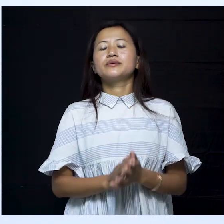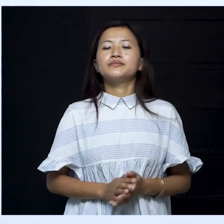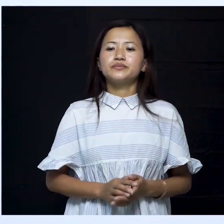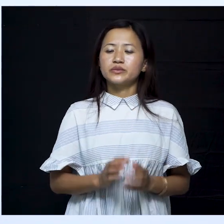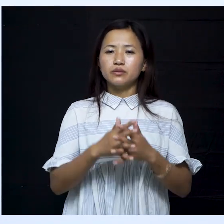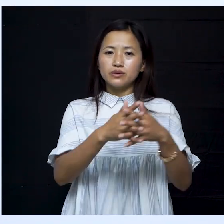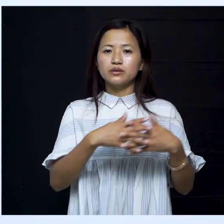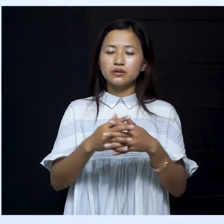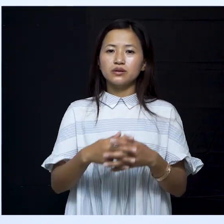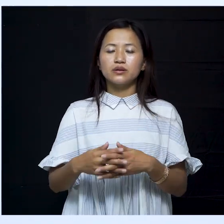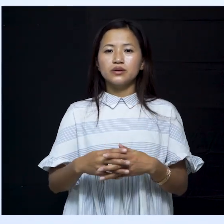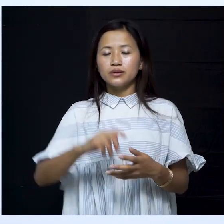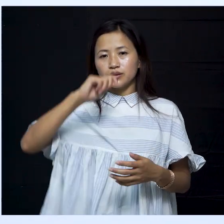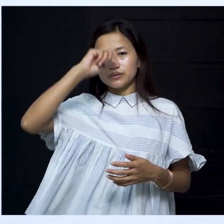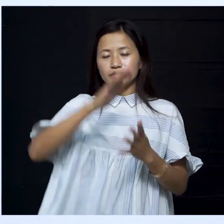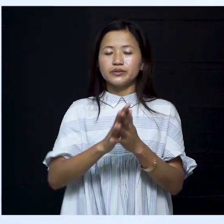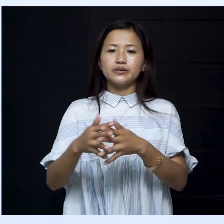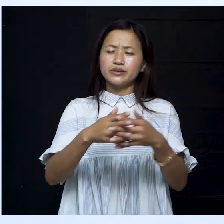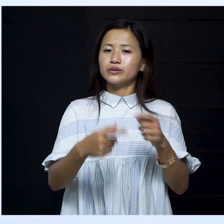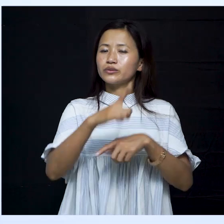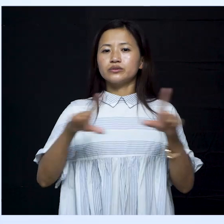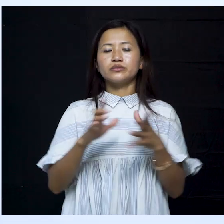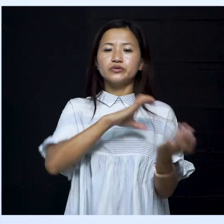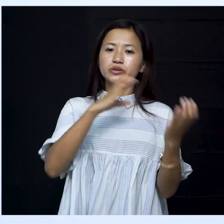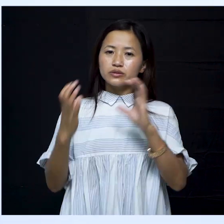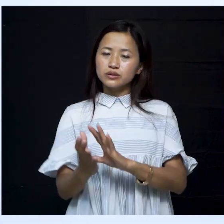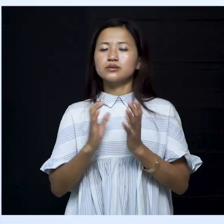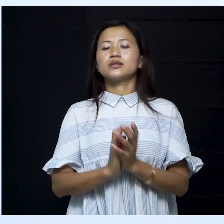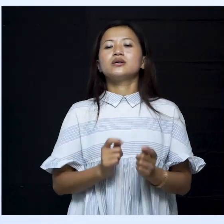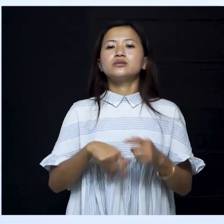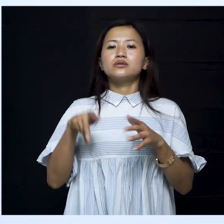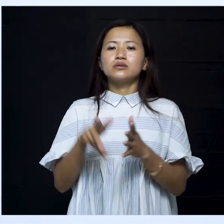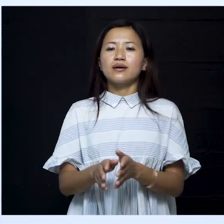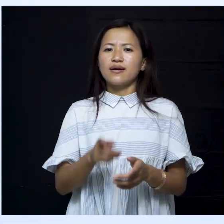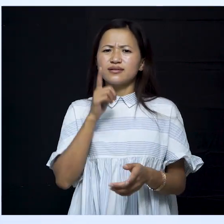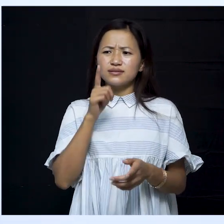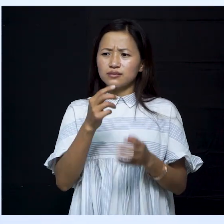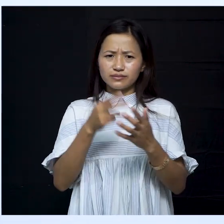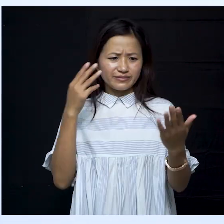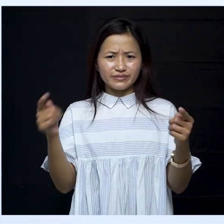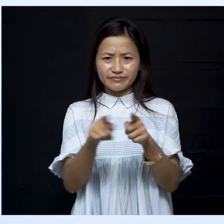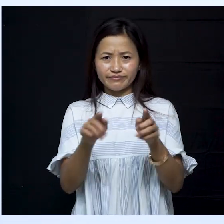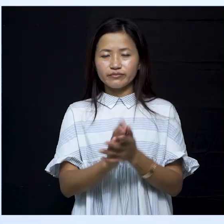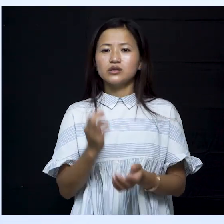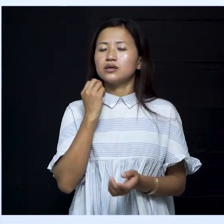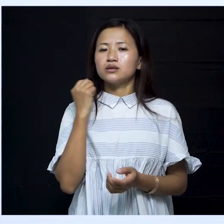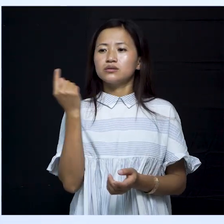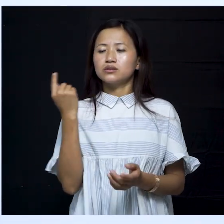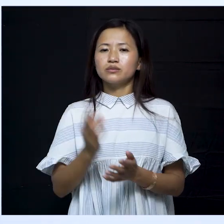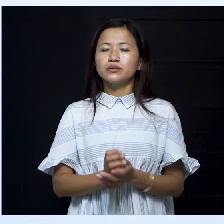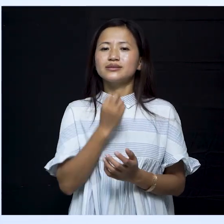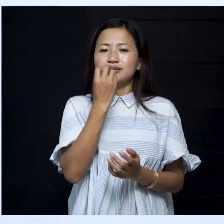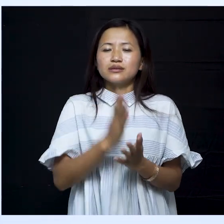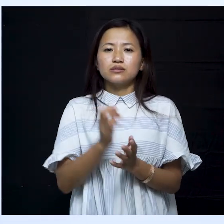changed the language into a simpler, short, and precise, or we can also say exact, more usable and easier to